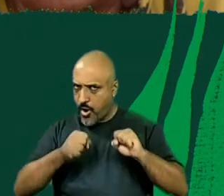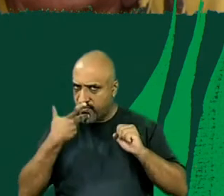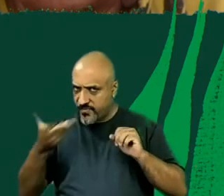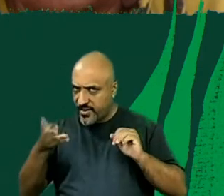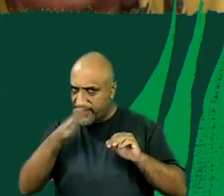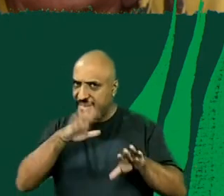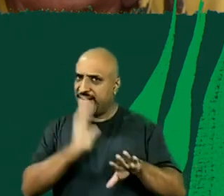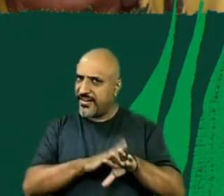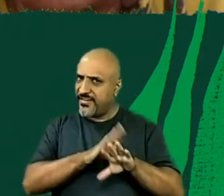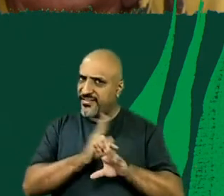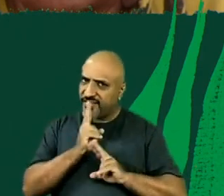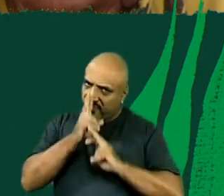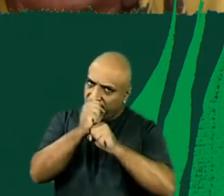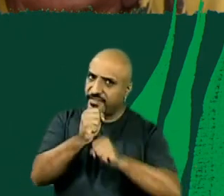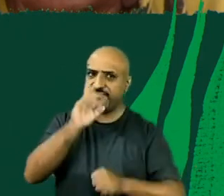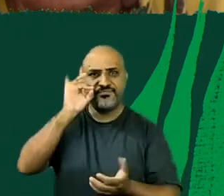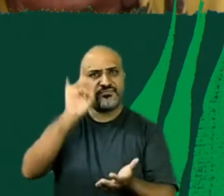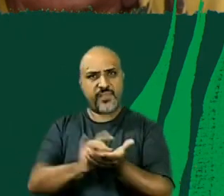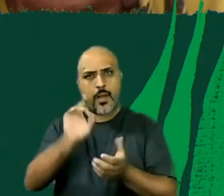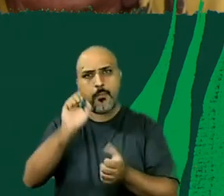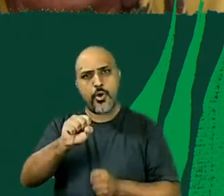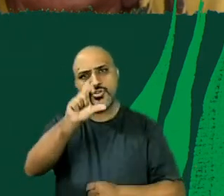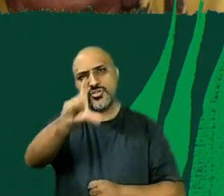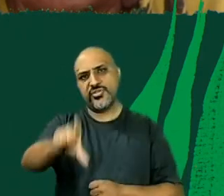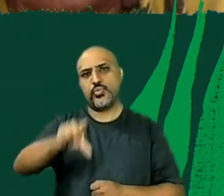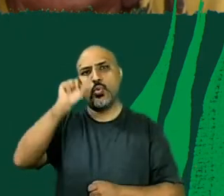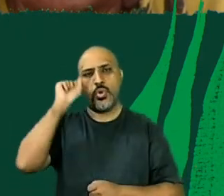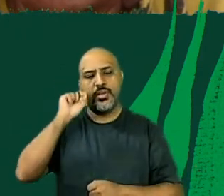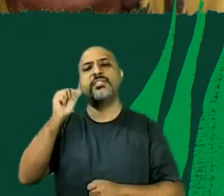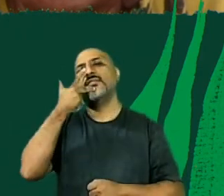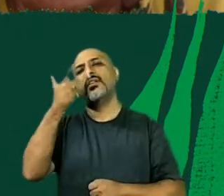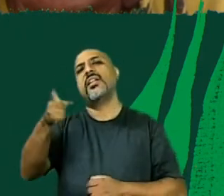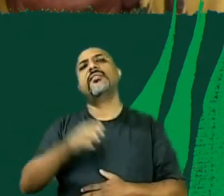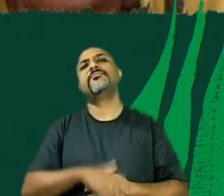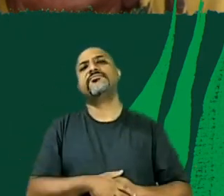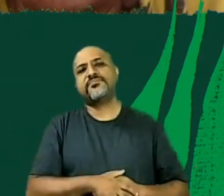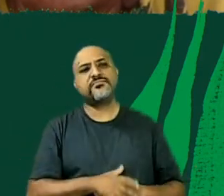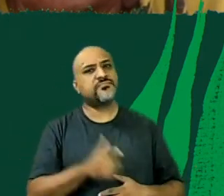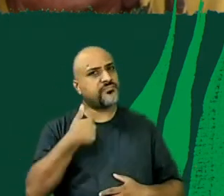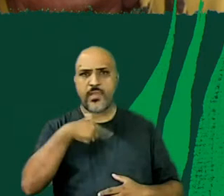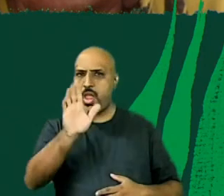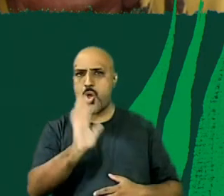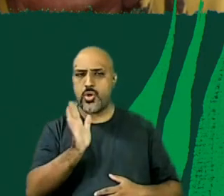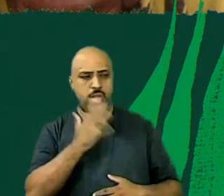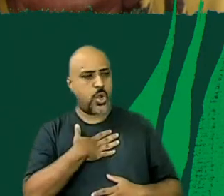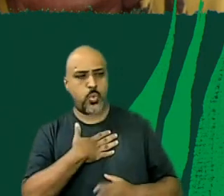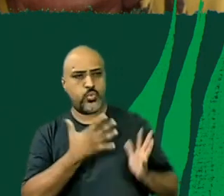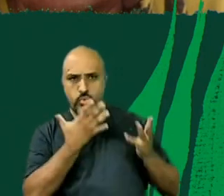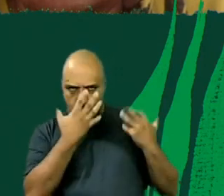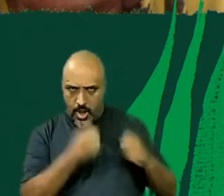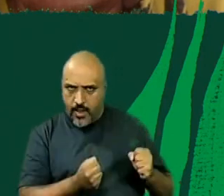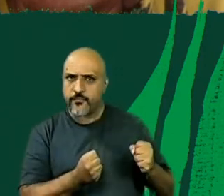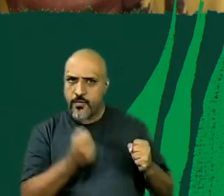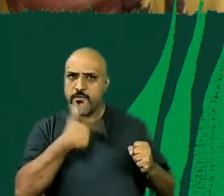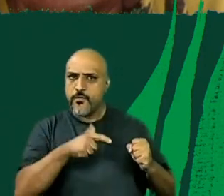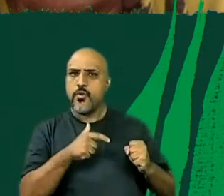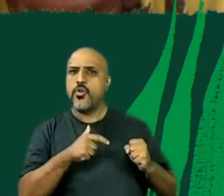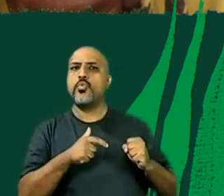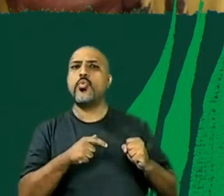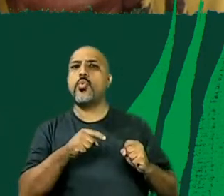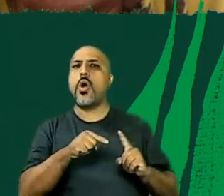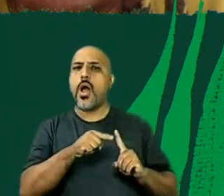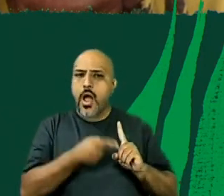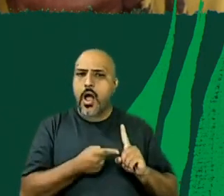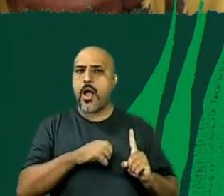say emphatically, they can choose and say emphatically, no, I'm in favor of